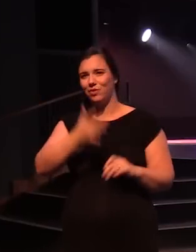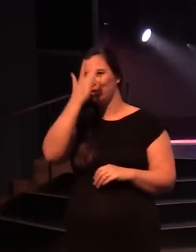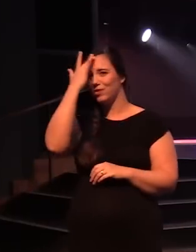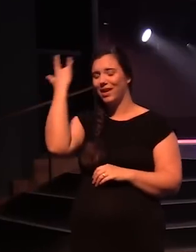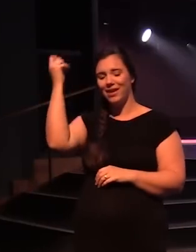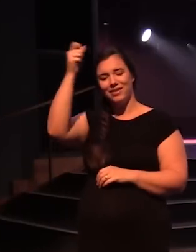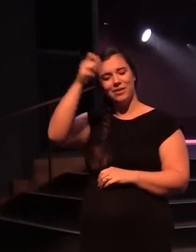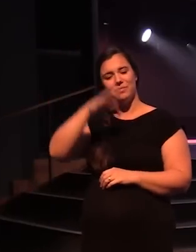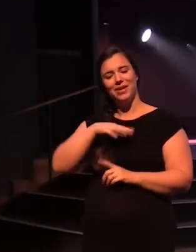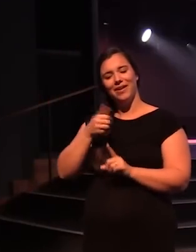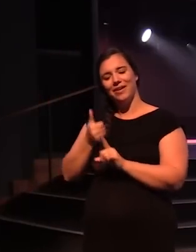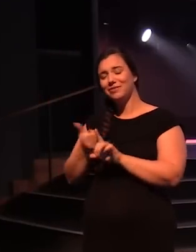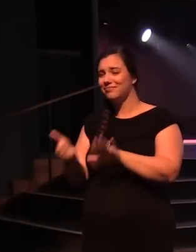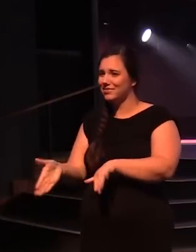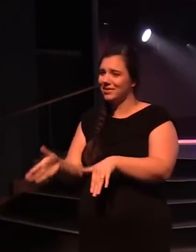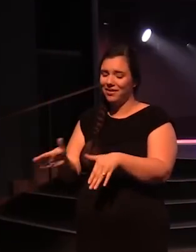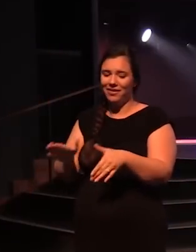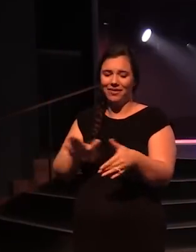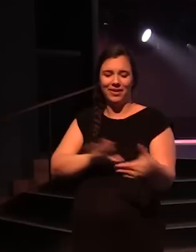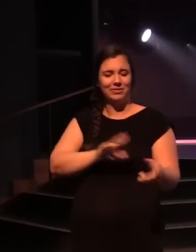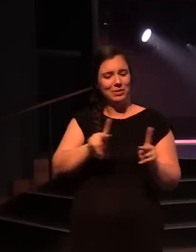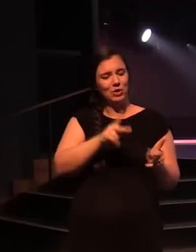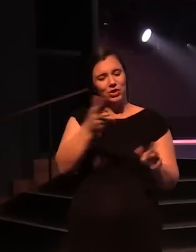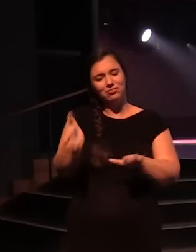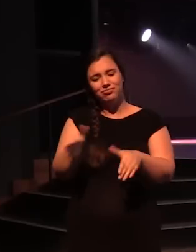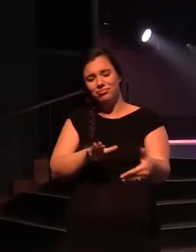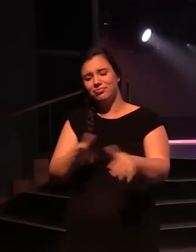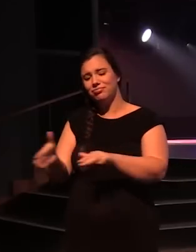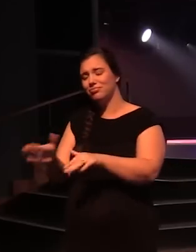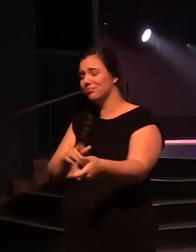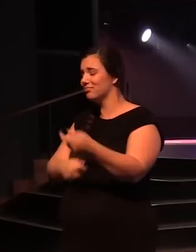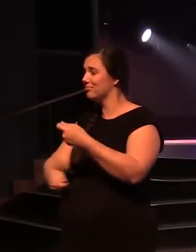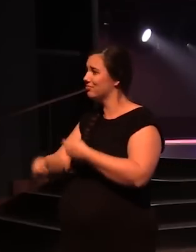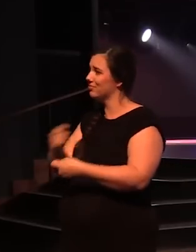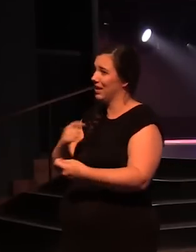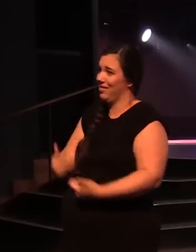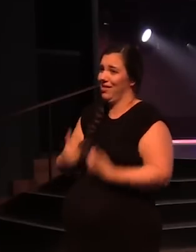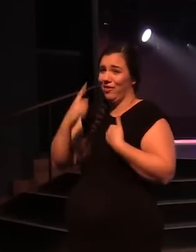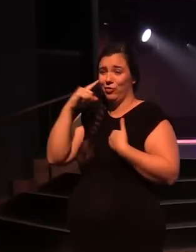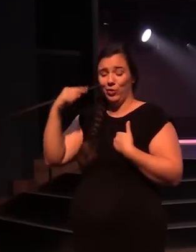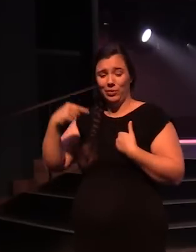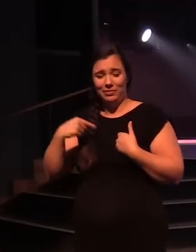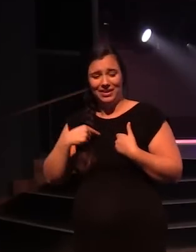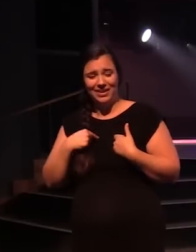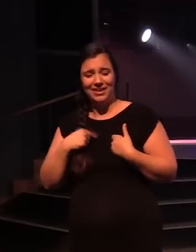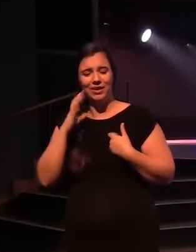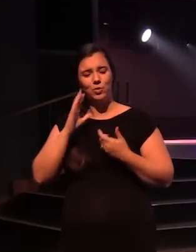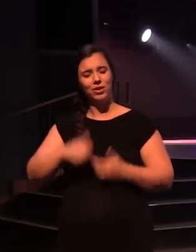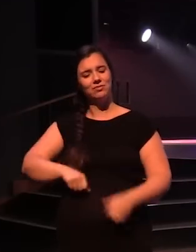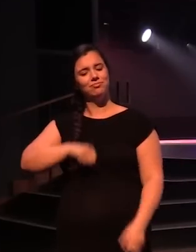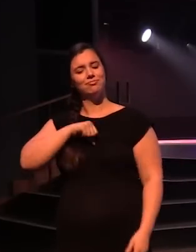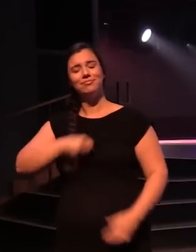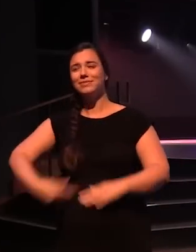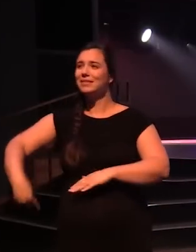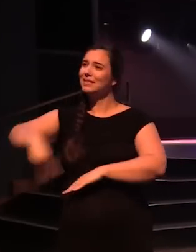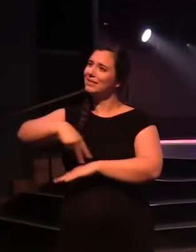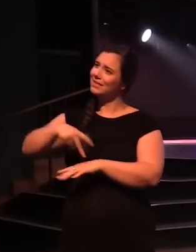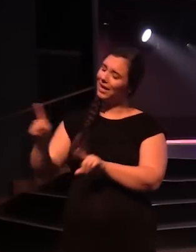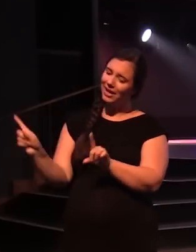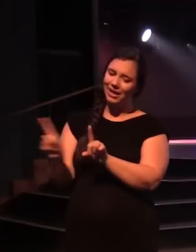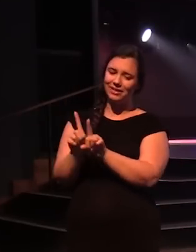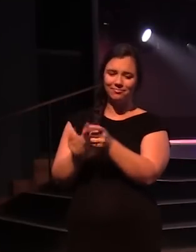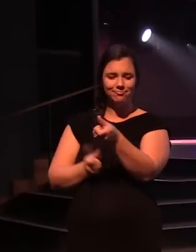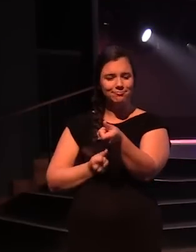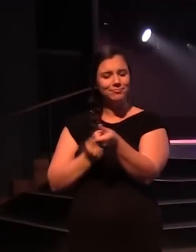won't forget the ones who died, gave that right to me. And I'll gladly stand